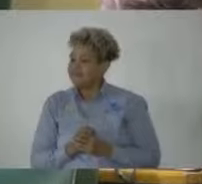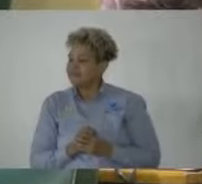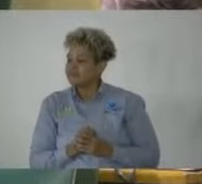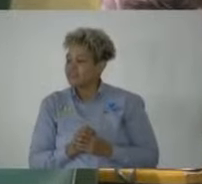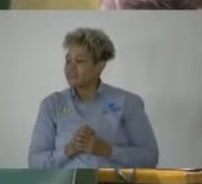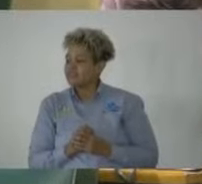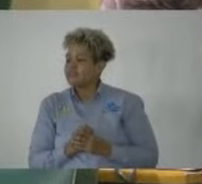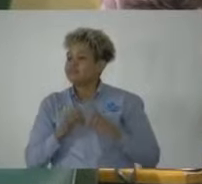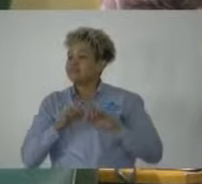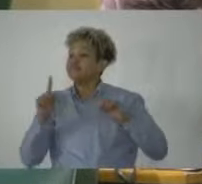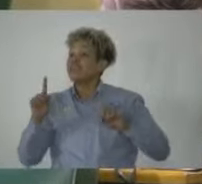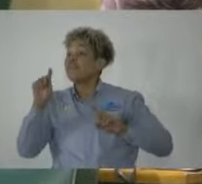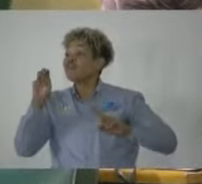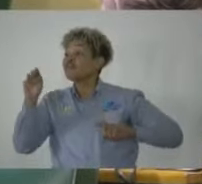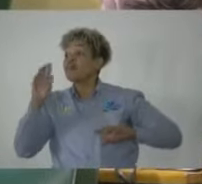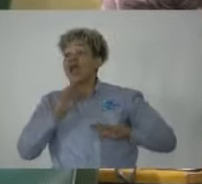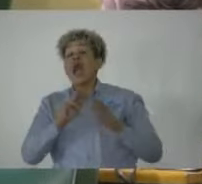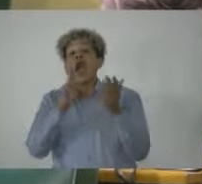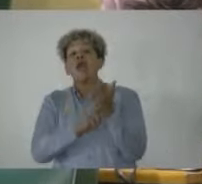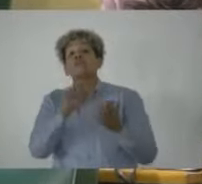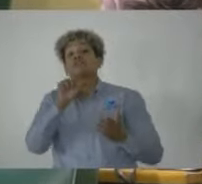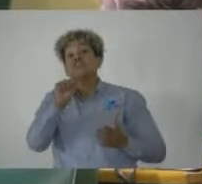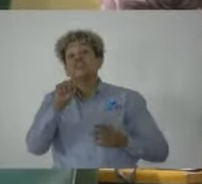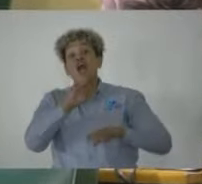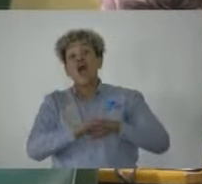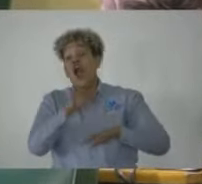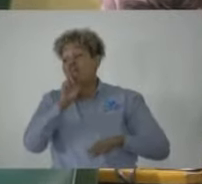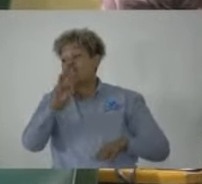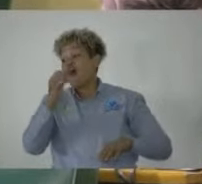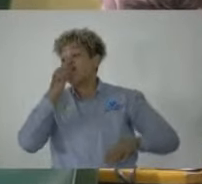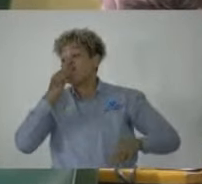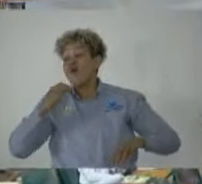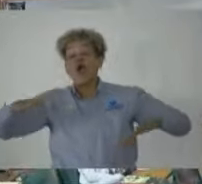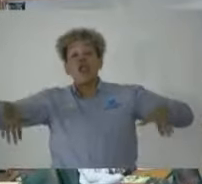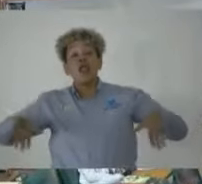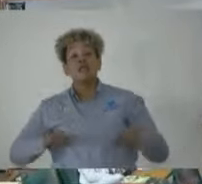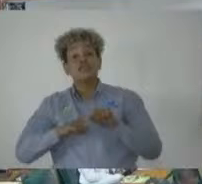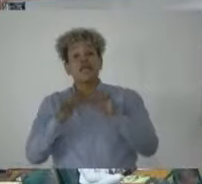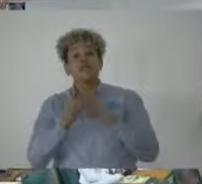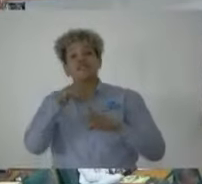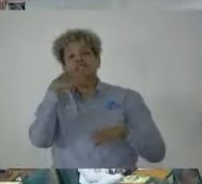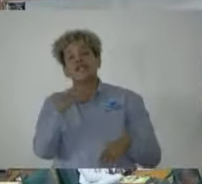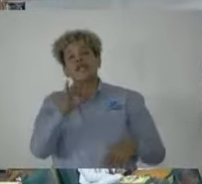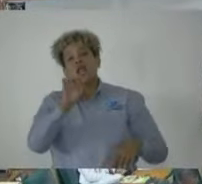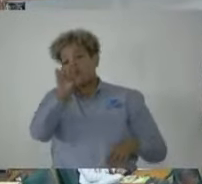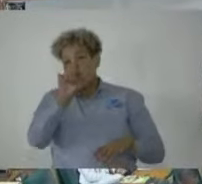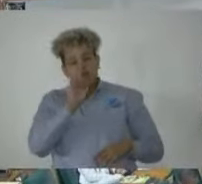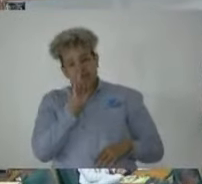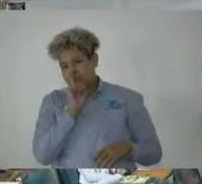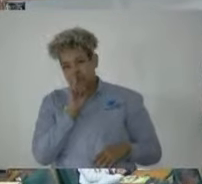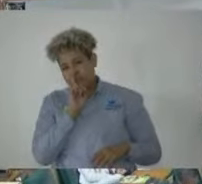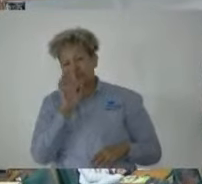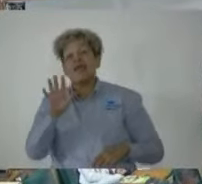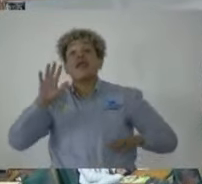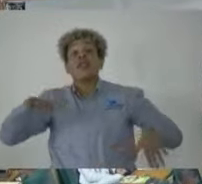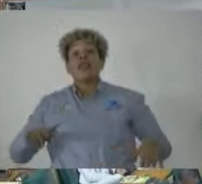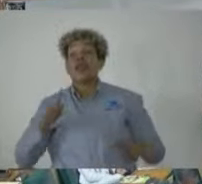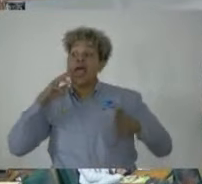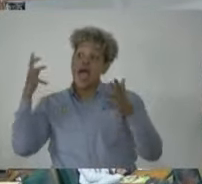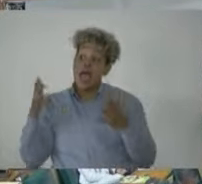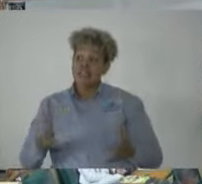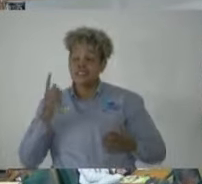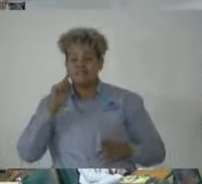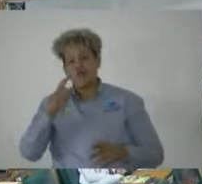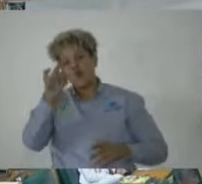differential treatment in the application of GCT on raw food did not begin in 1991 and did not exist